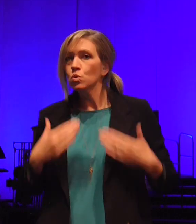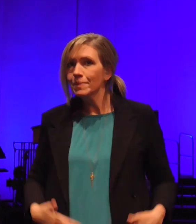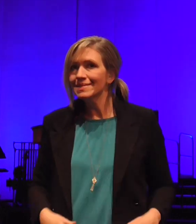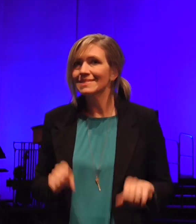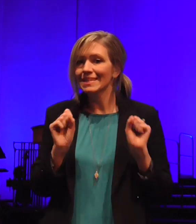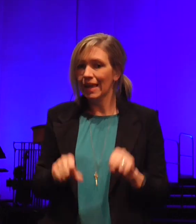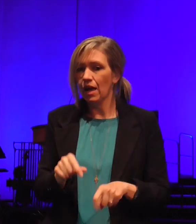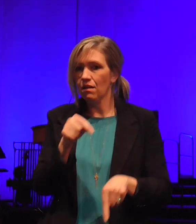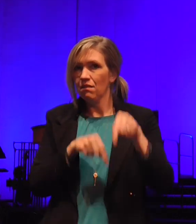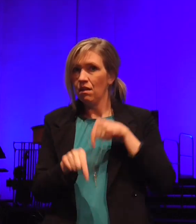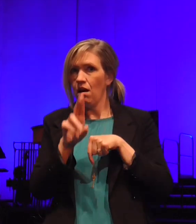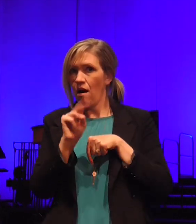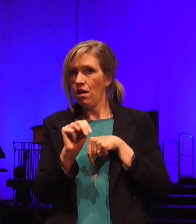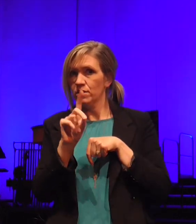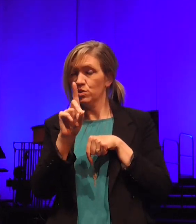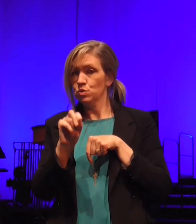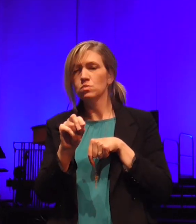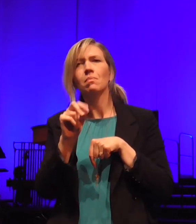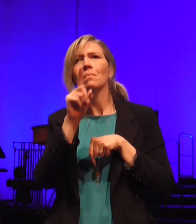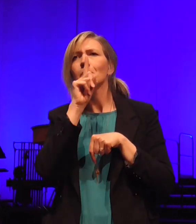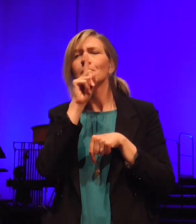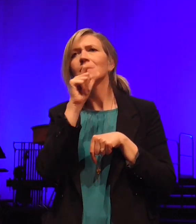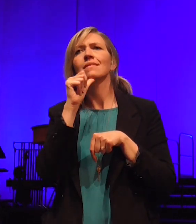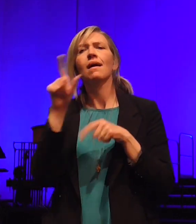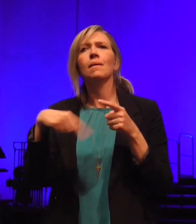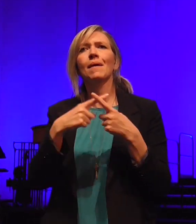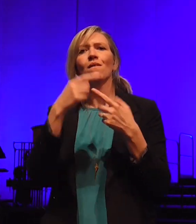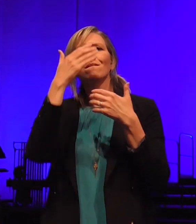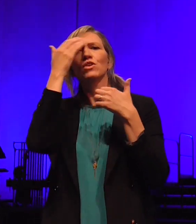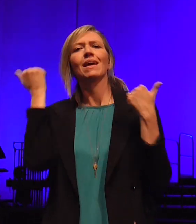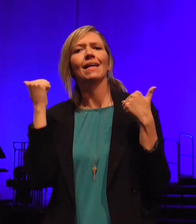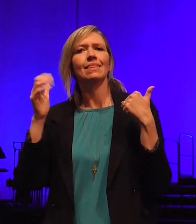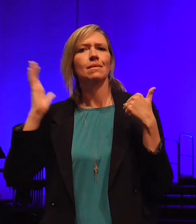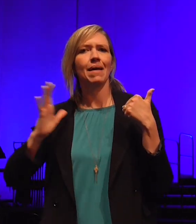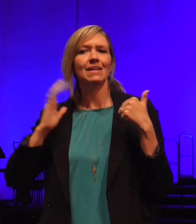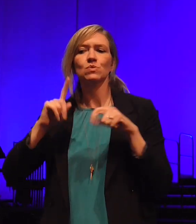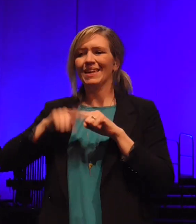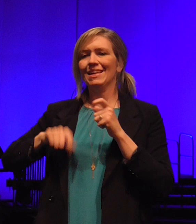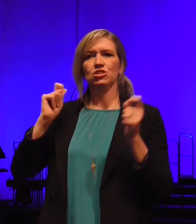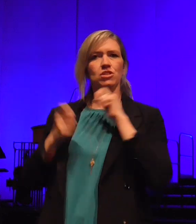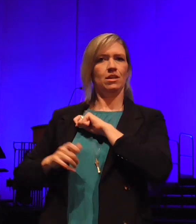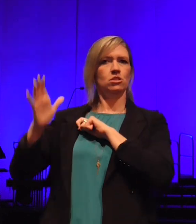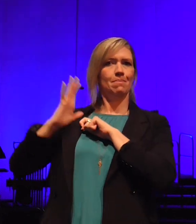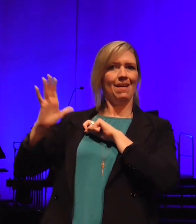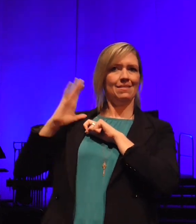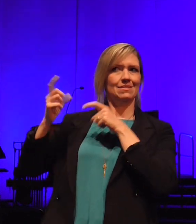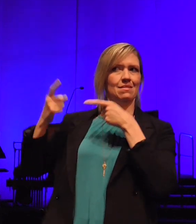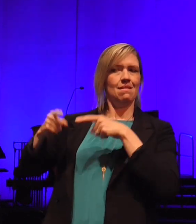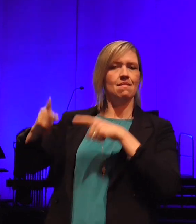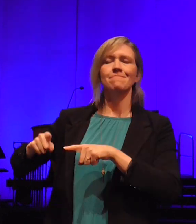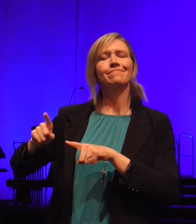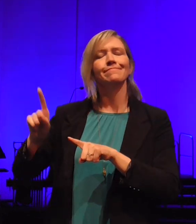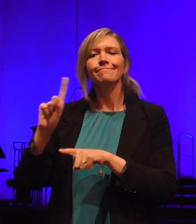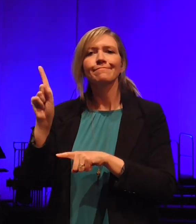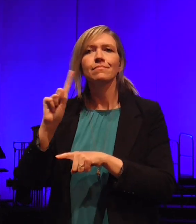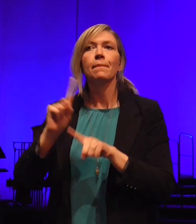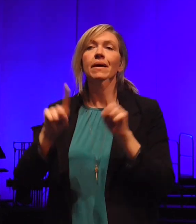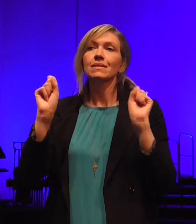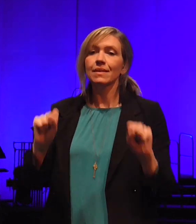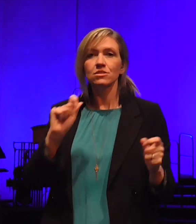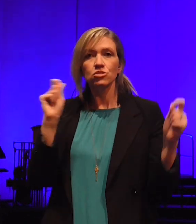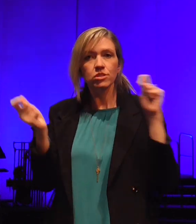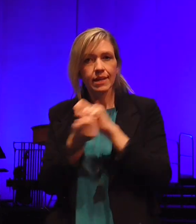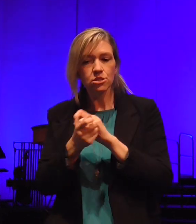human beings can undo. And it's never about forgetting the past. We can't always change the past, but we can change what it means in